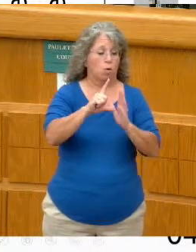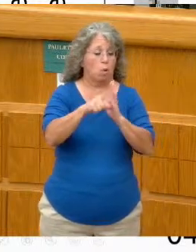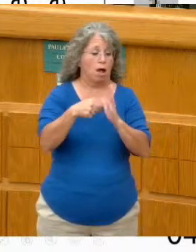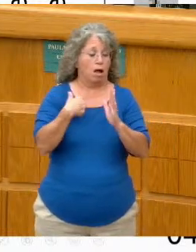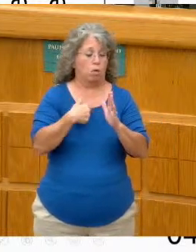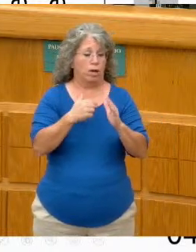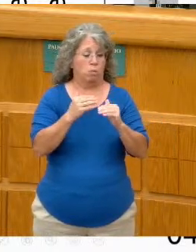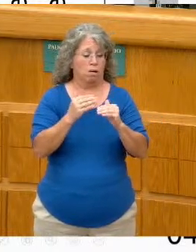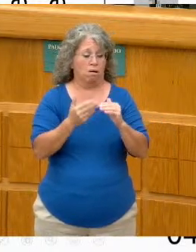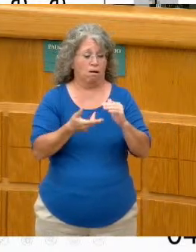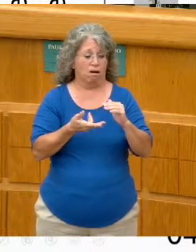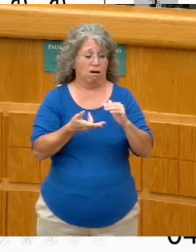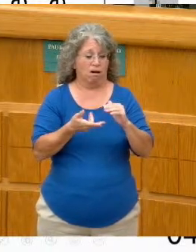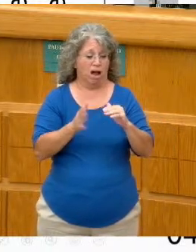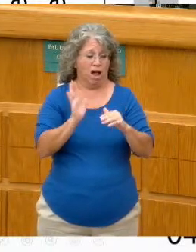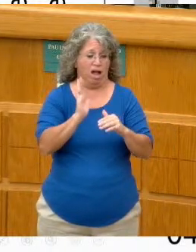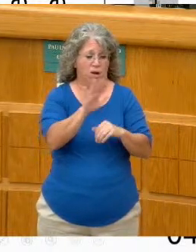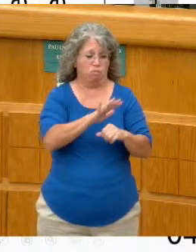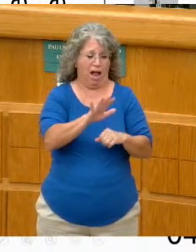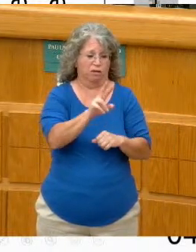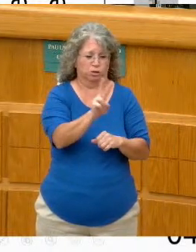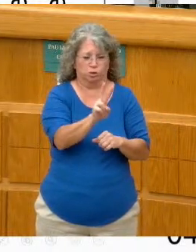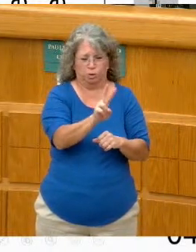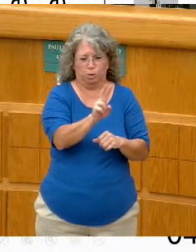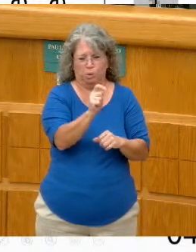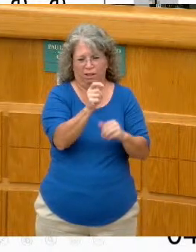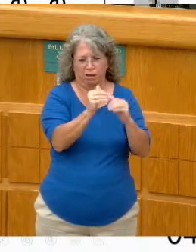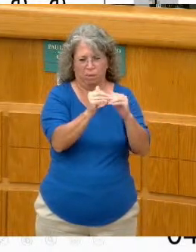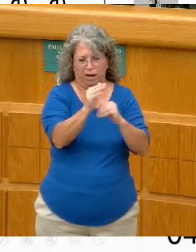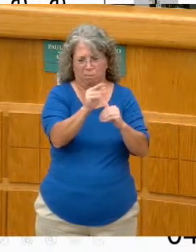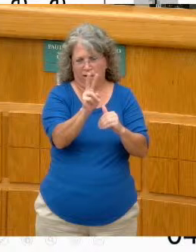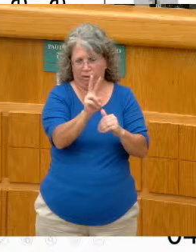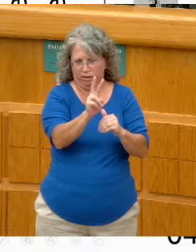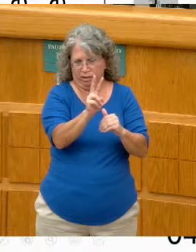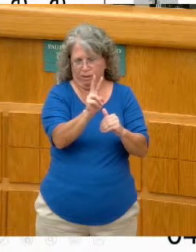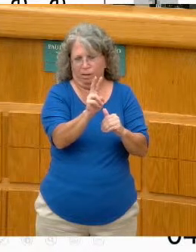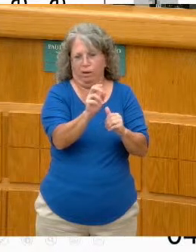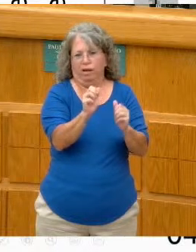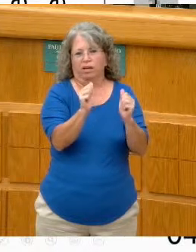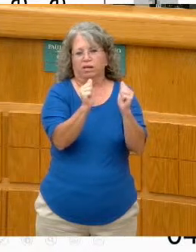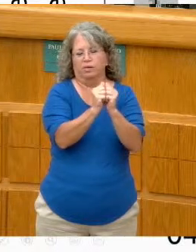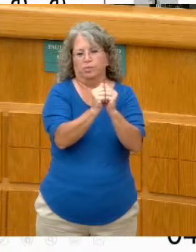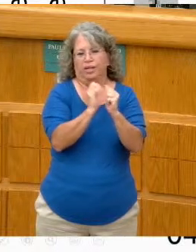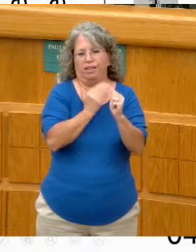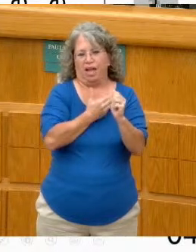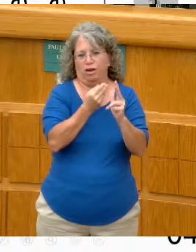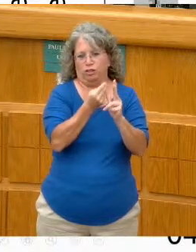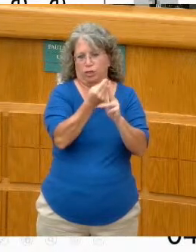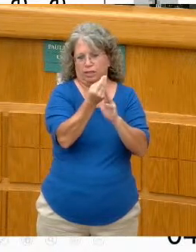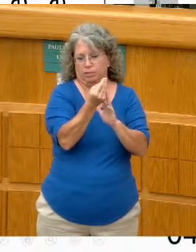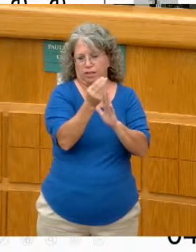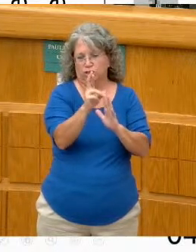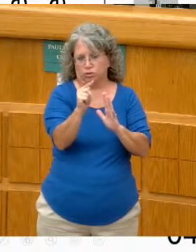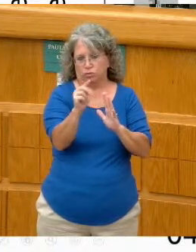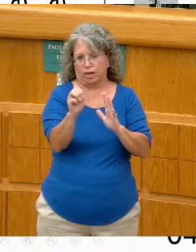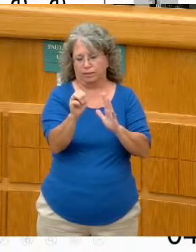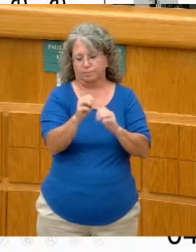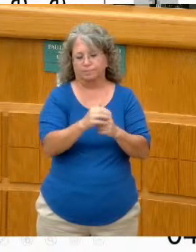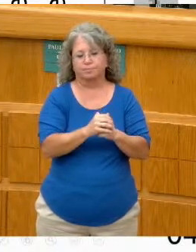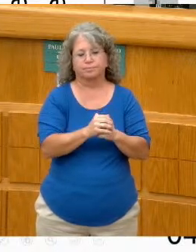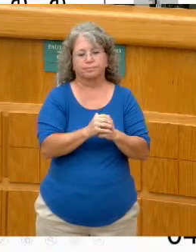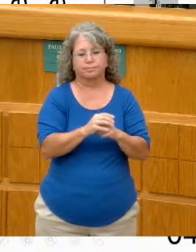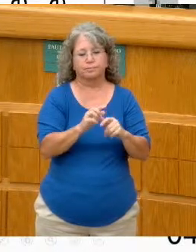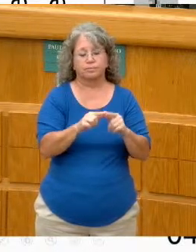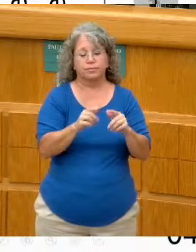possibly even higher than that with the confidence intervals, before dropping back down after rolling back